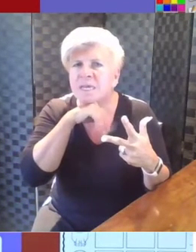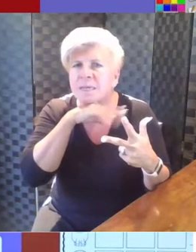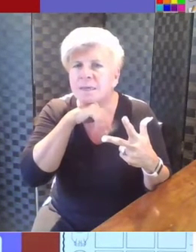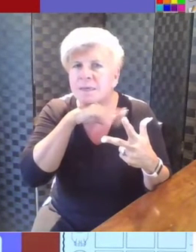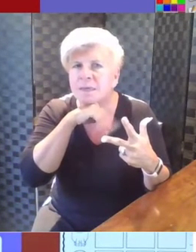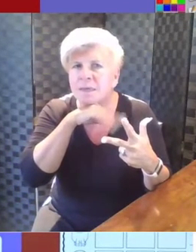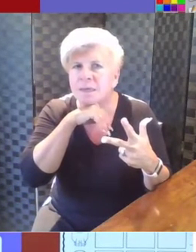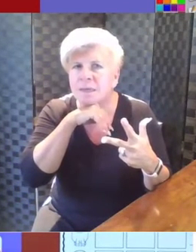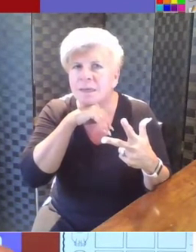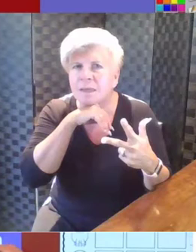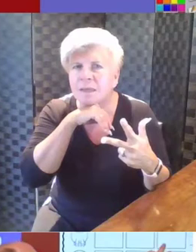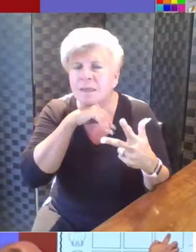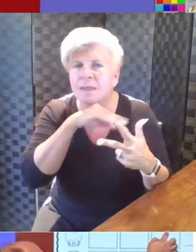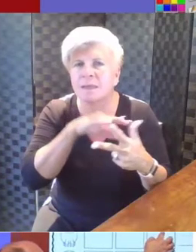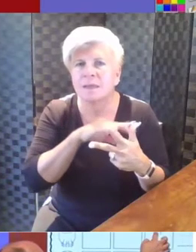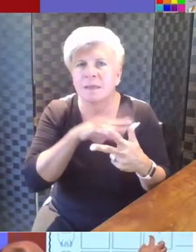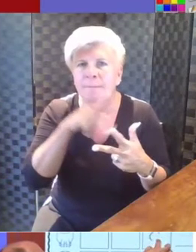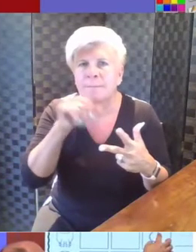Pig.